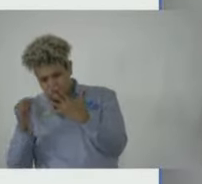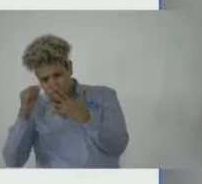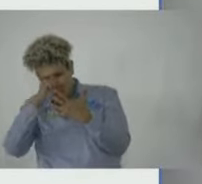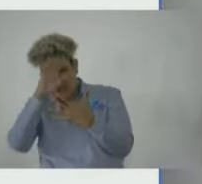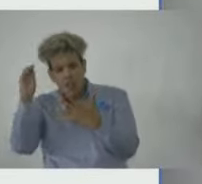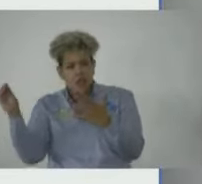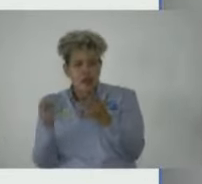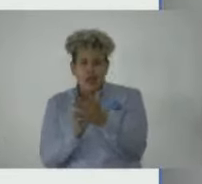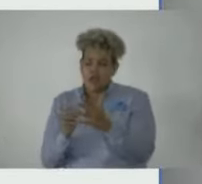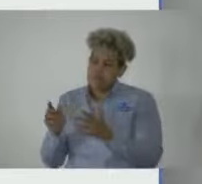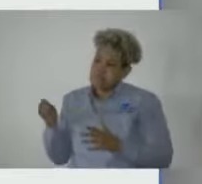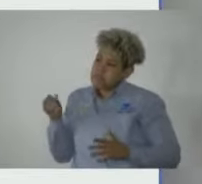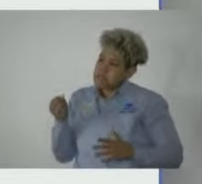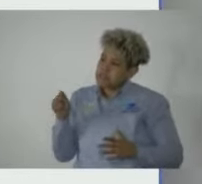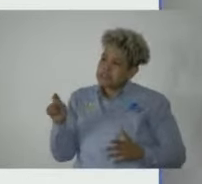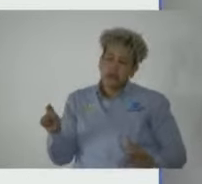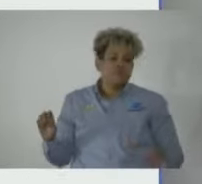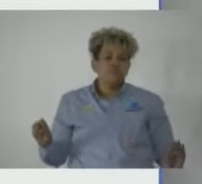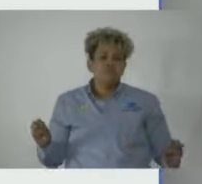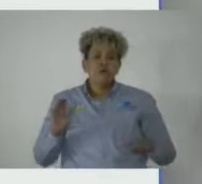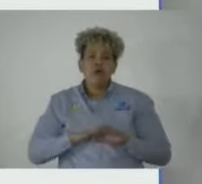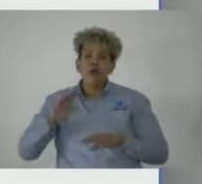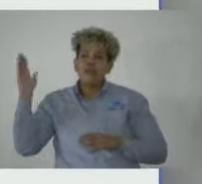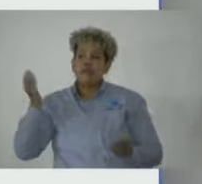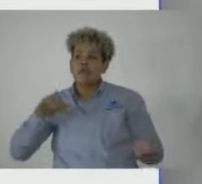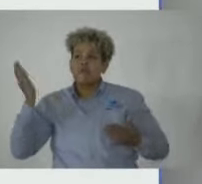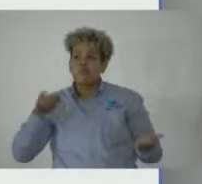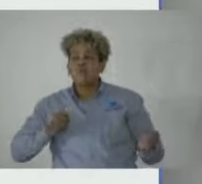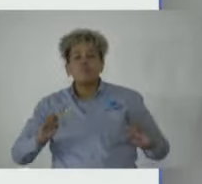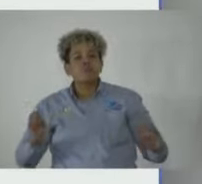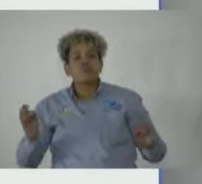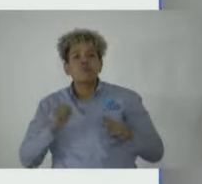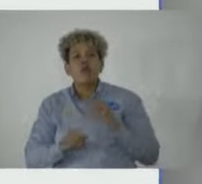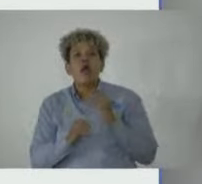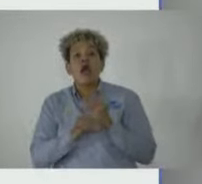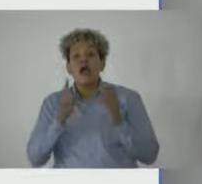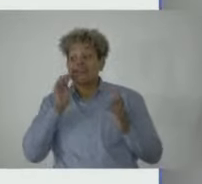not attract GCT on imports and did